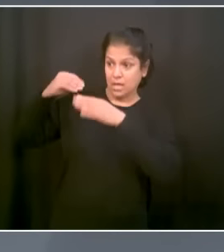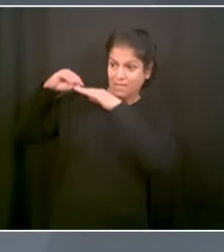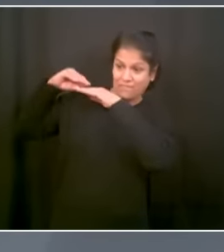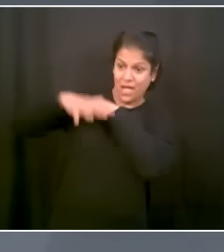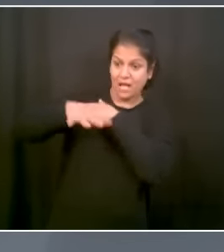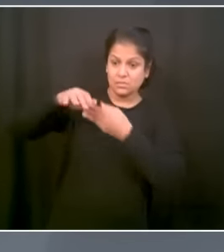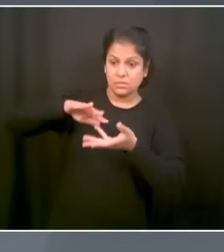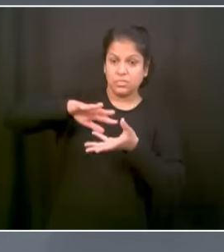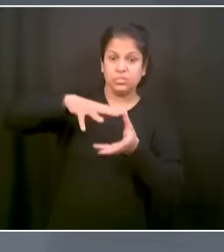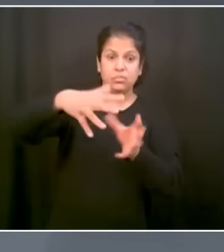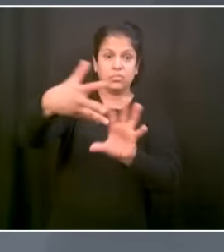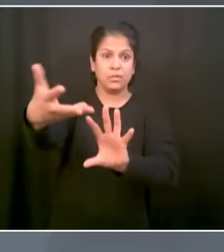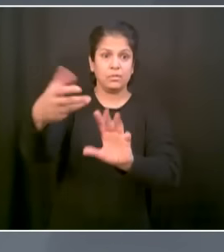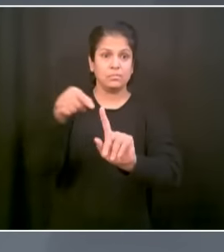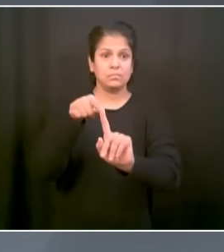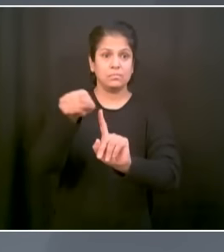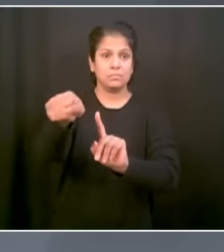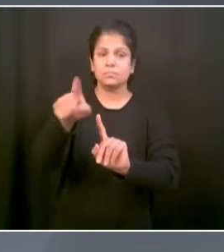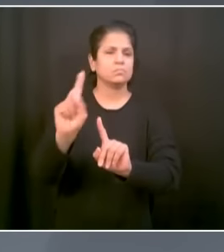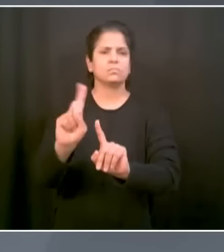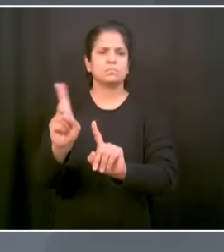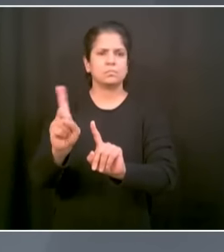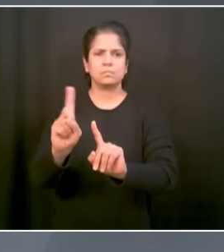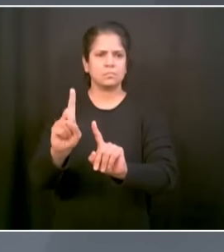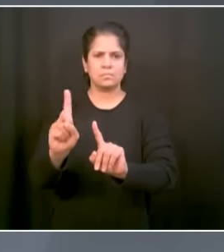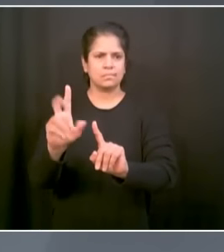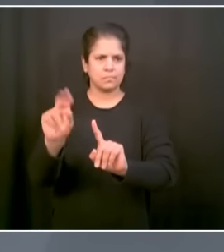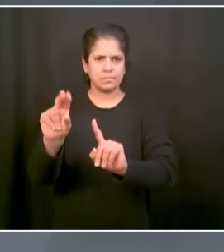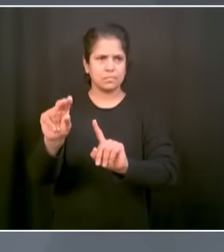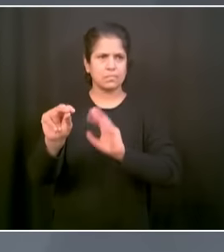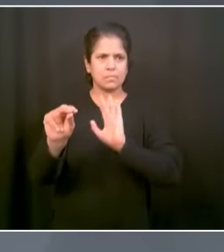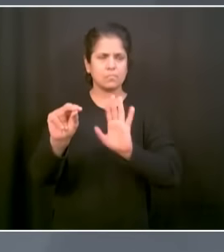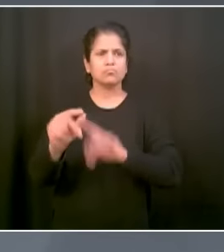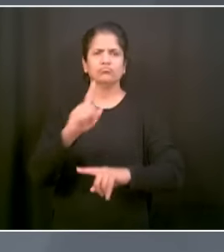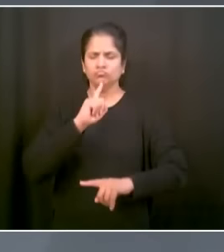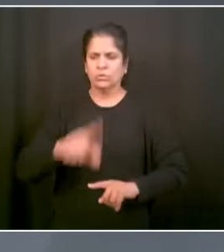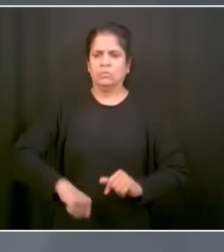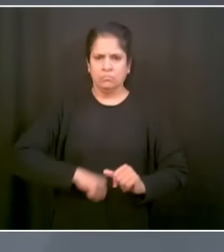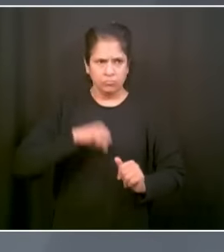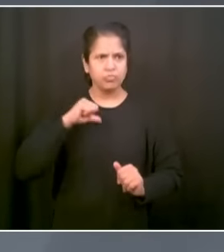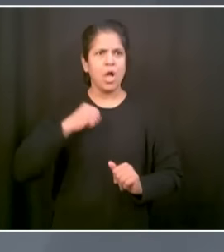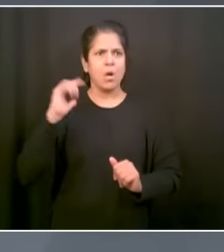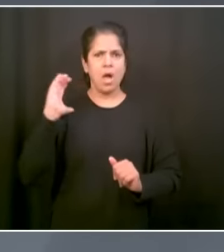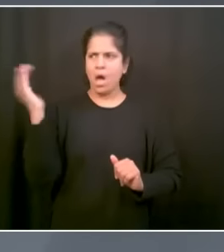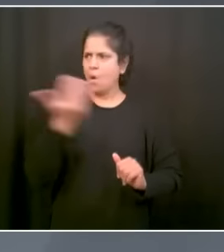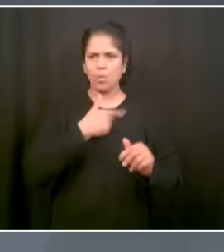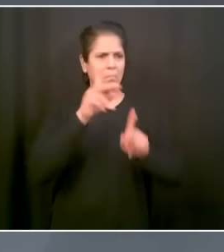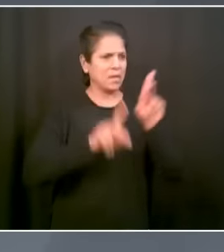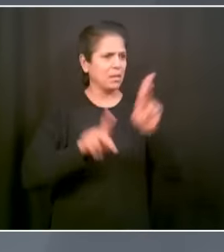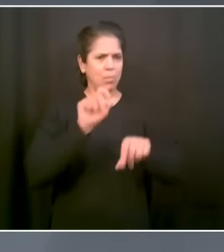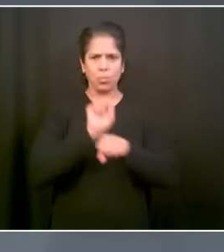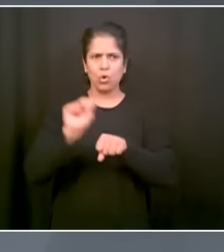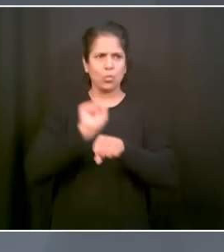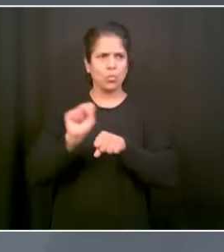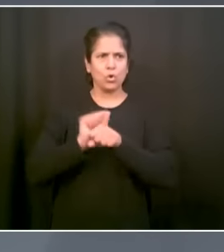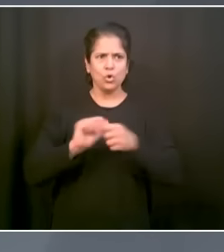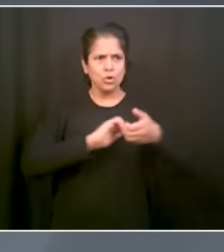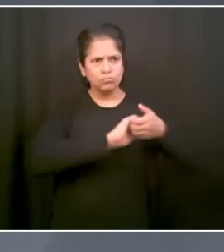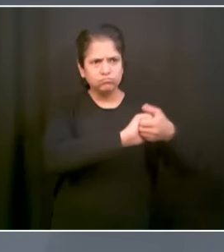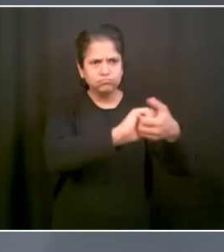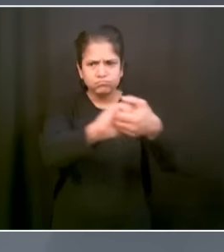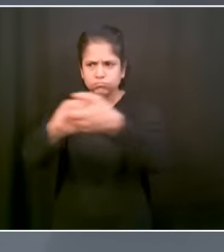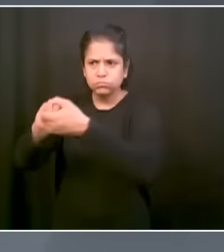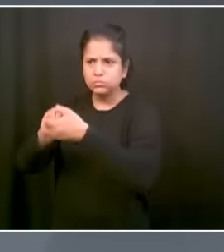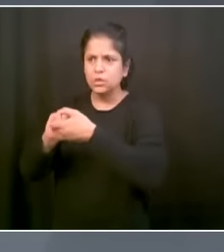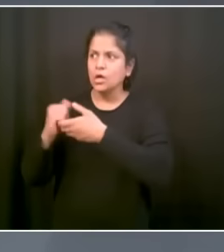incredibly proud of the work that our team has done in tandem with the governor and the governor's team in starting to deliver on that